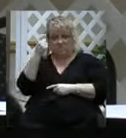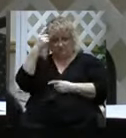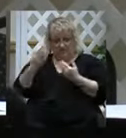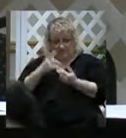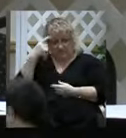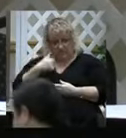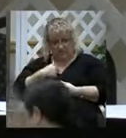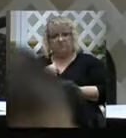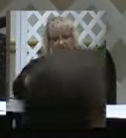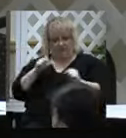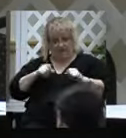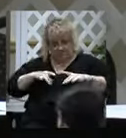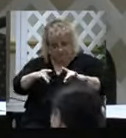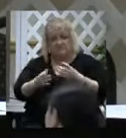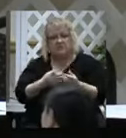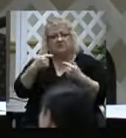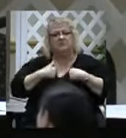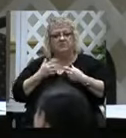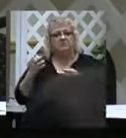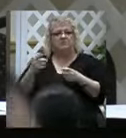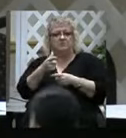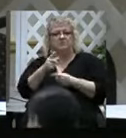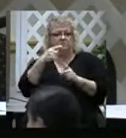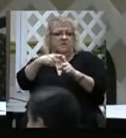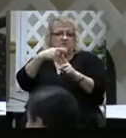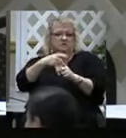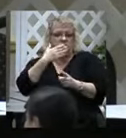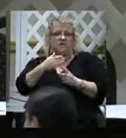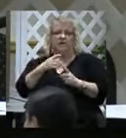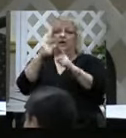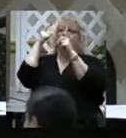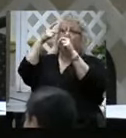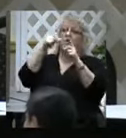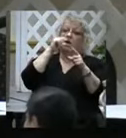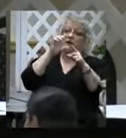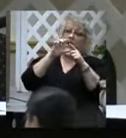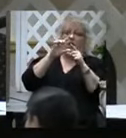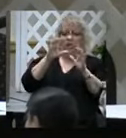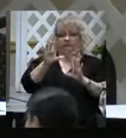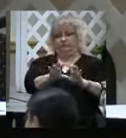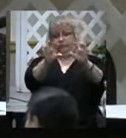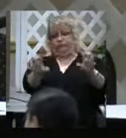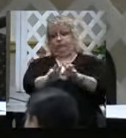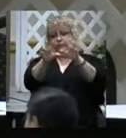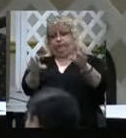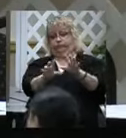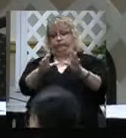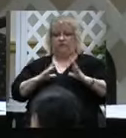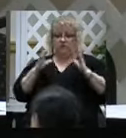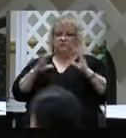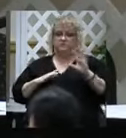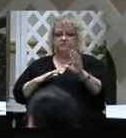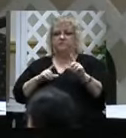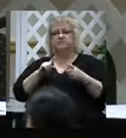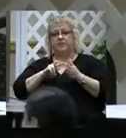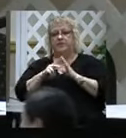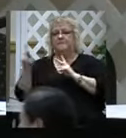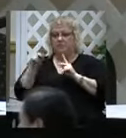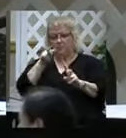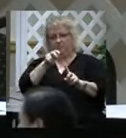easy, right? Because the goal of all of this is really not to have the super duper avatar website, but really to make sure that people get